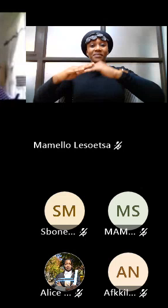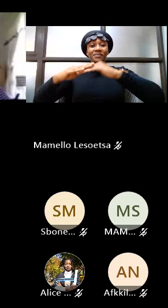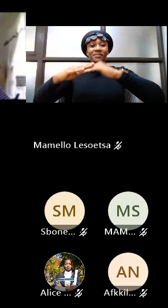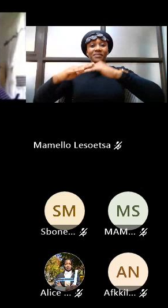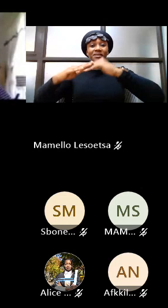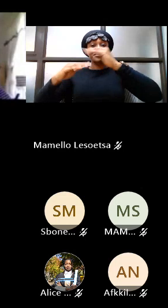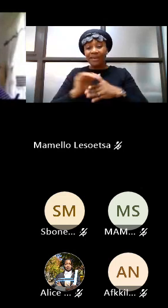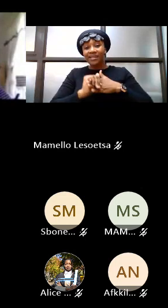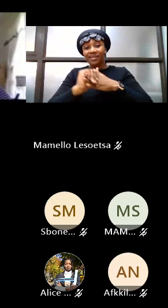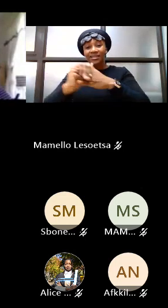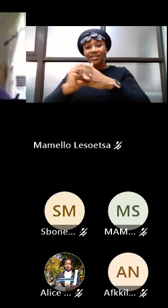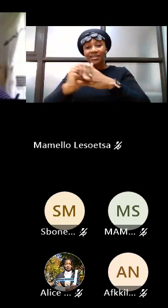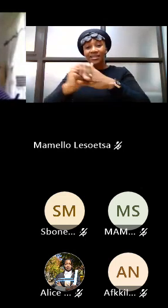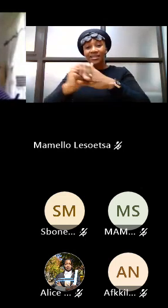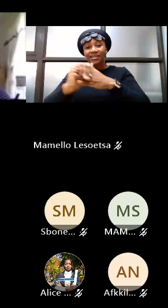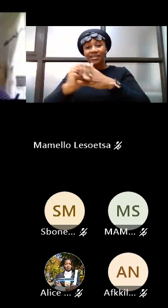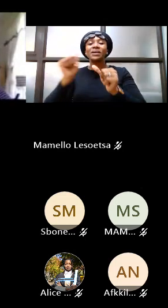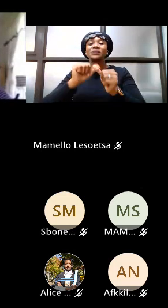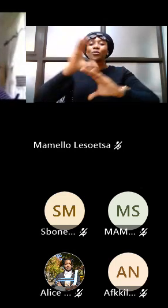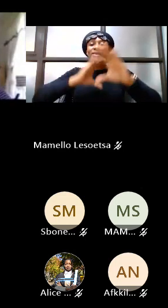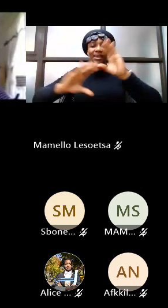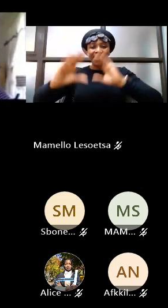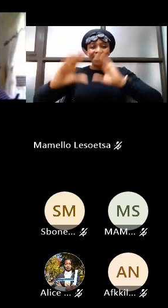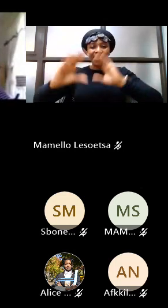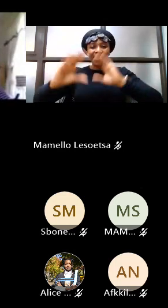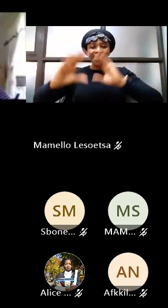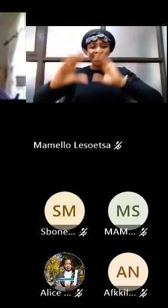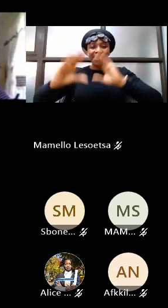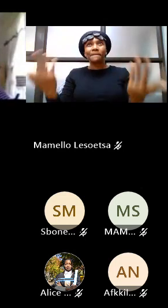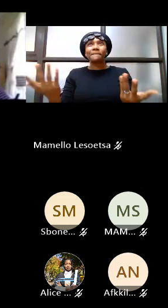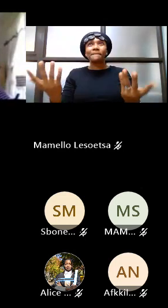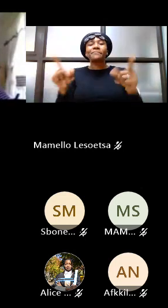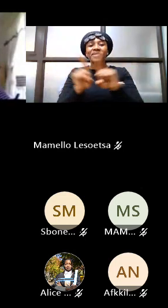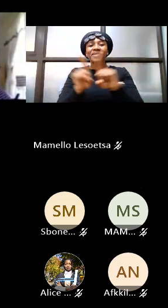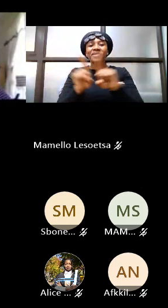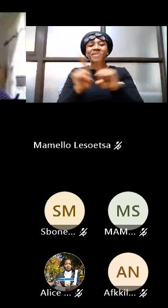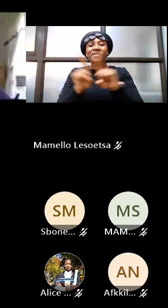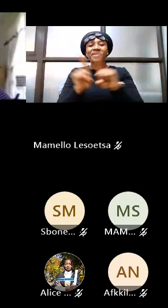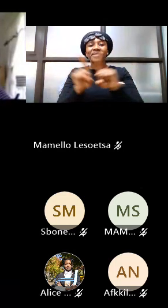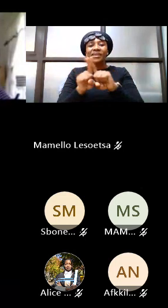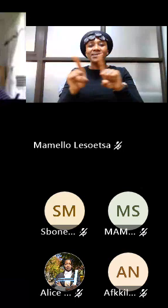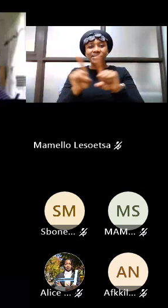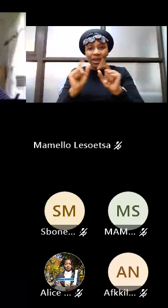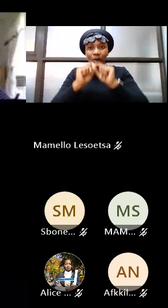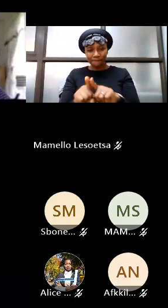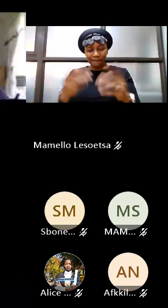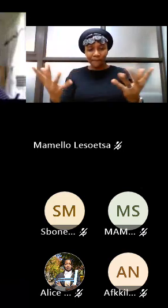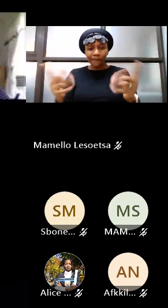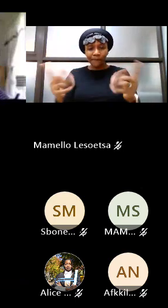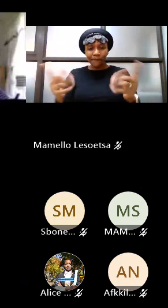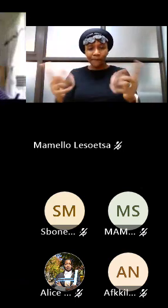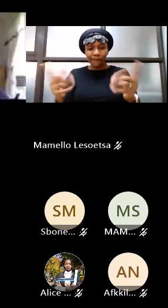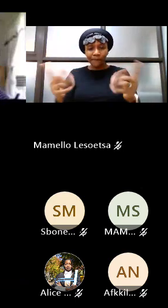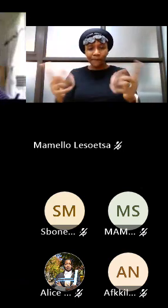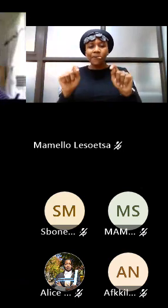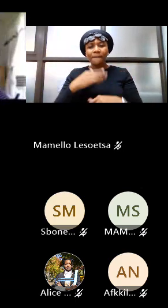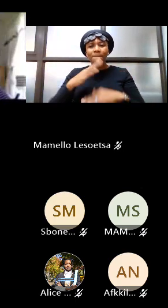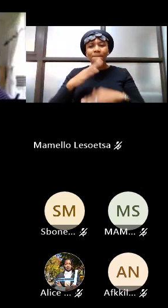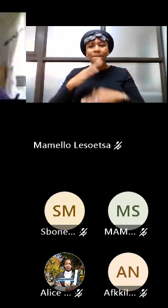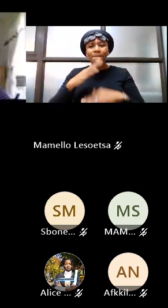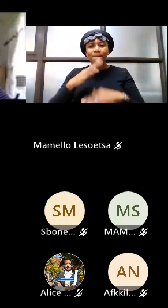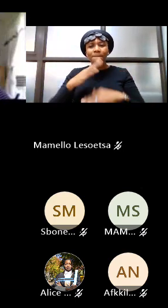to better communication, it leads to awareness as well. So if I build a relationship with my